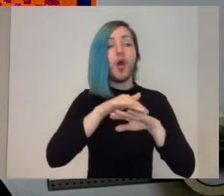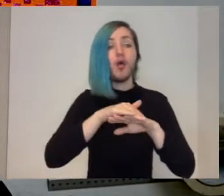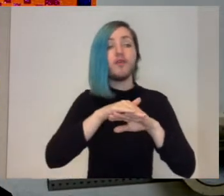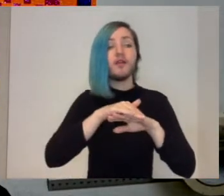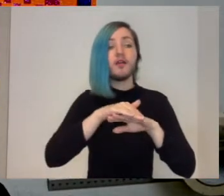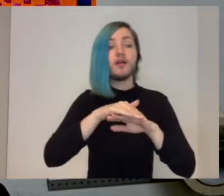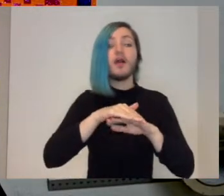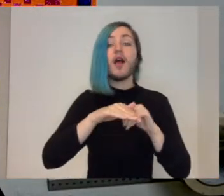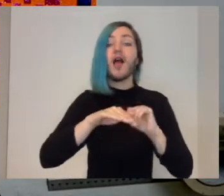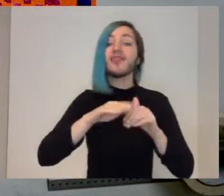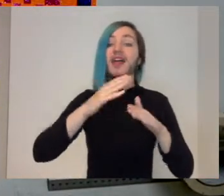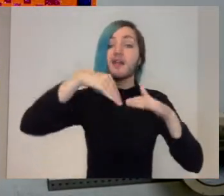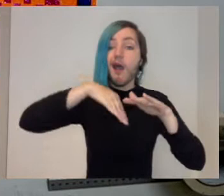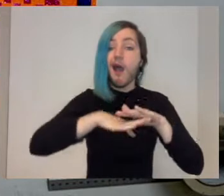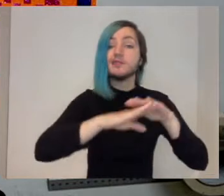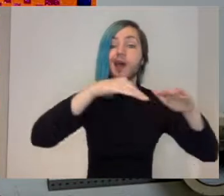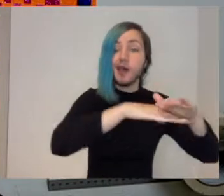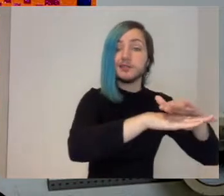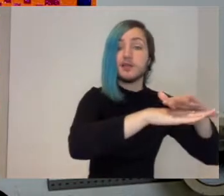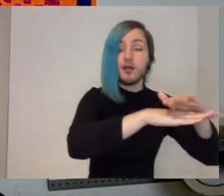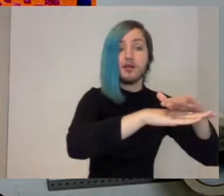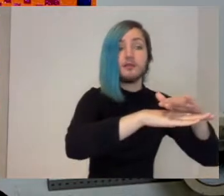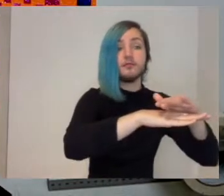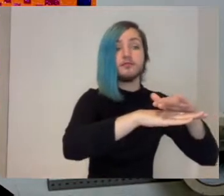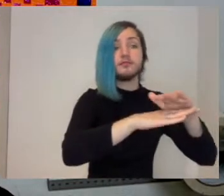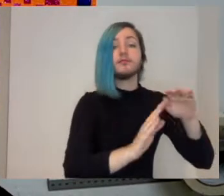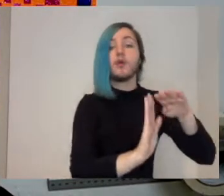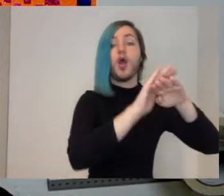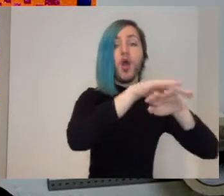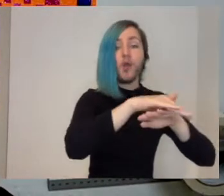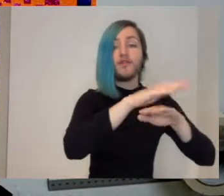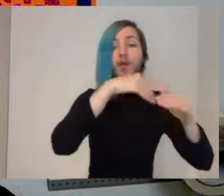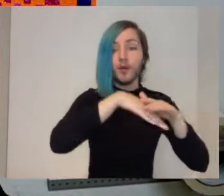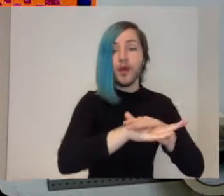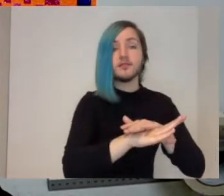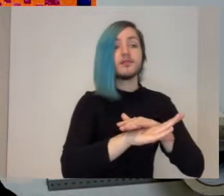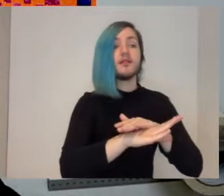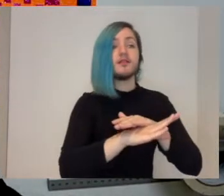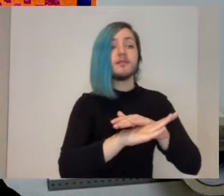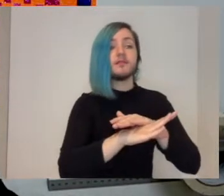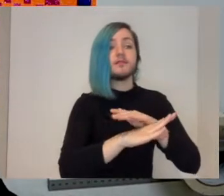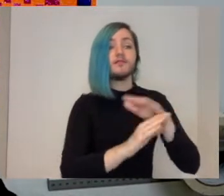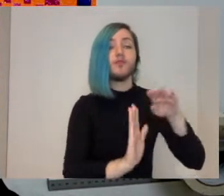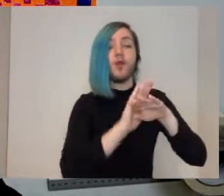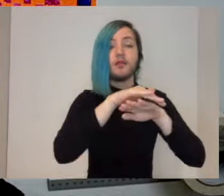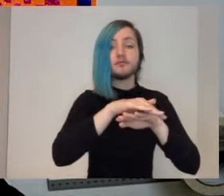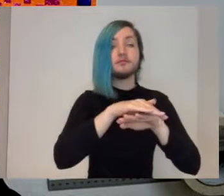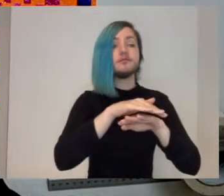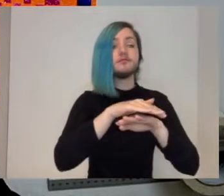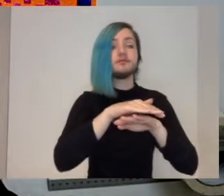And then you're switching to go 2 underneath, 1 on top, 1 under, 1 on top,